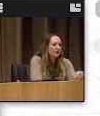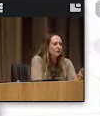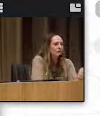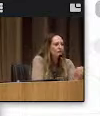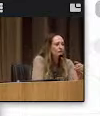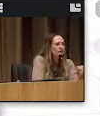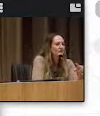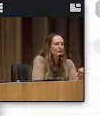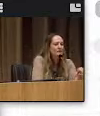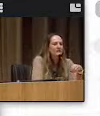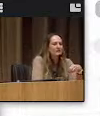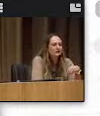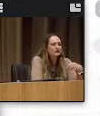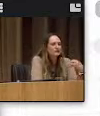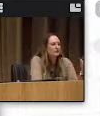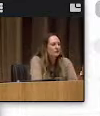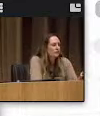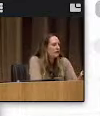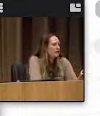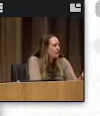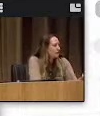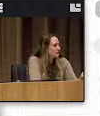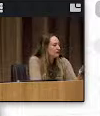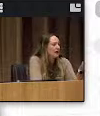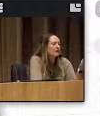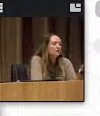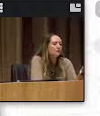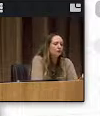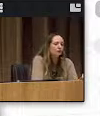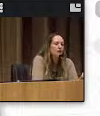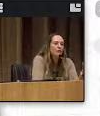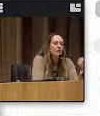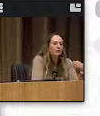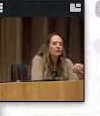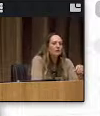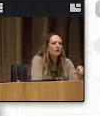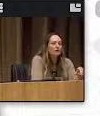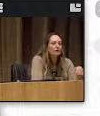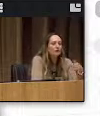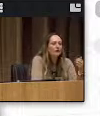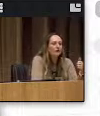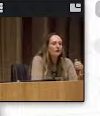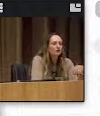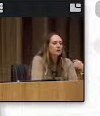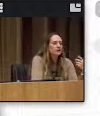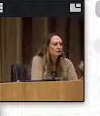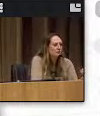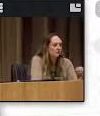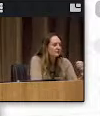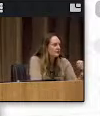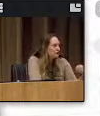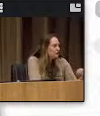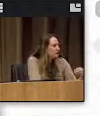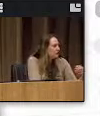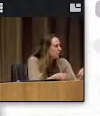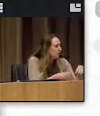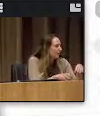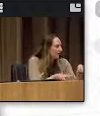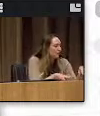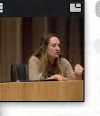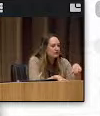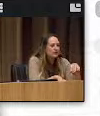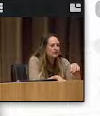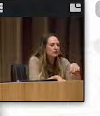sewers that were unemployed, they were hired to make tissue masks,